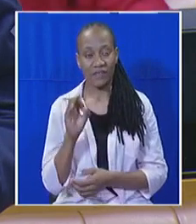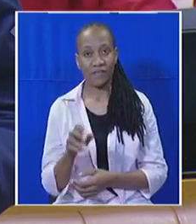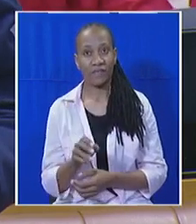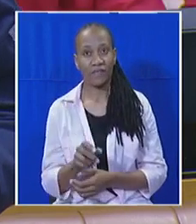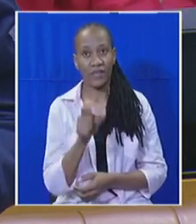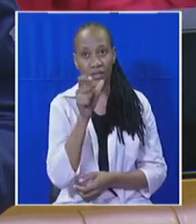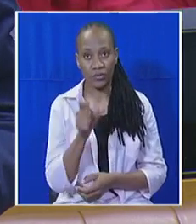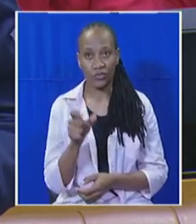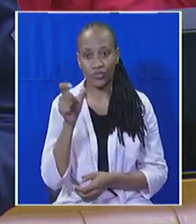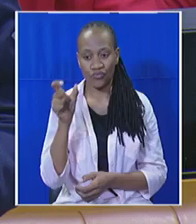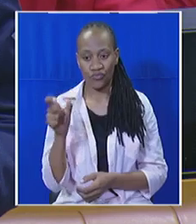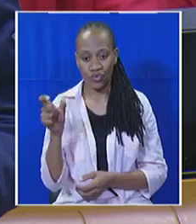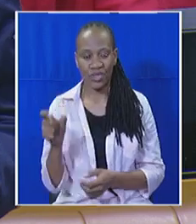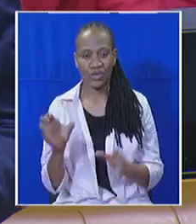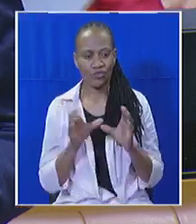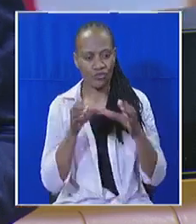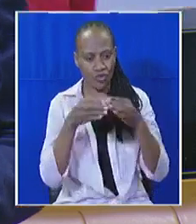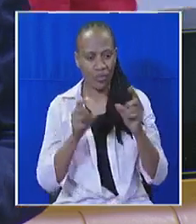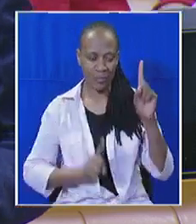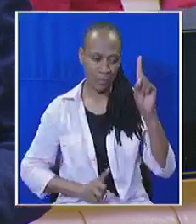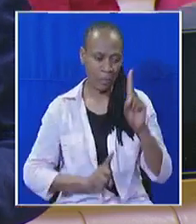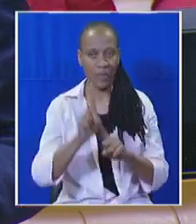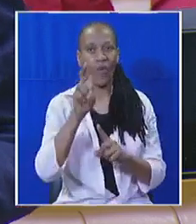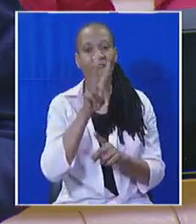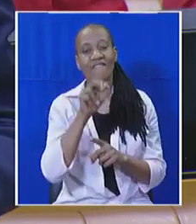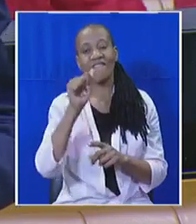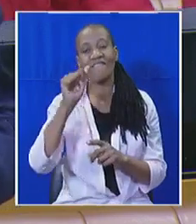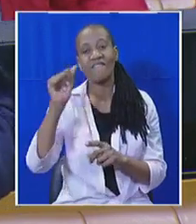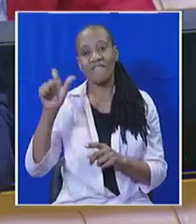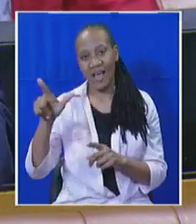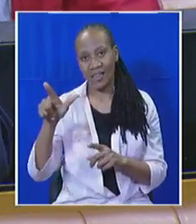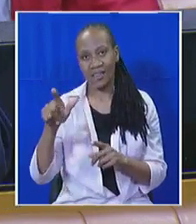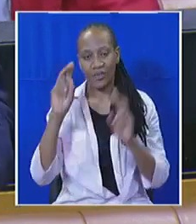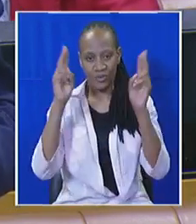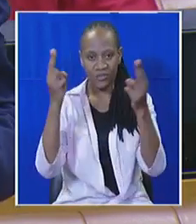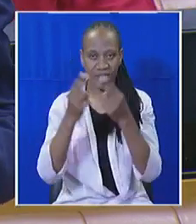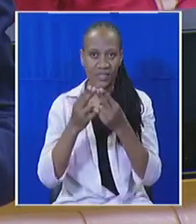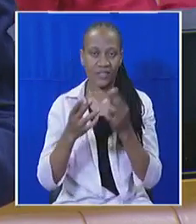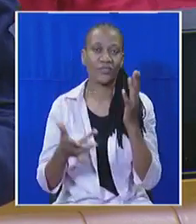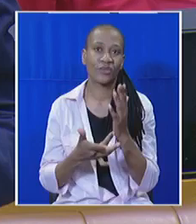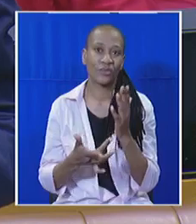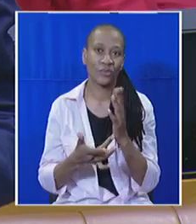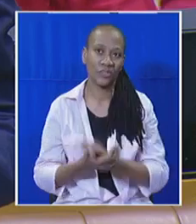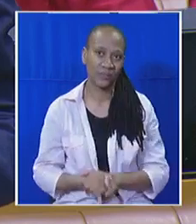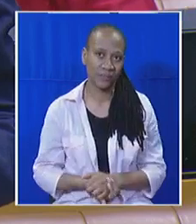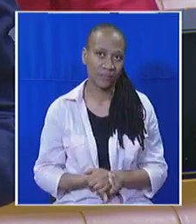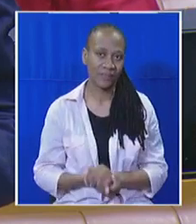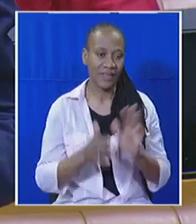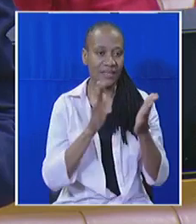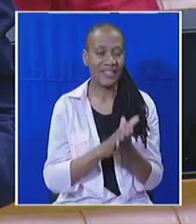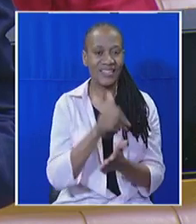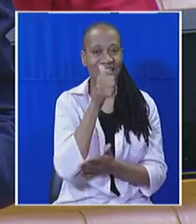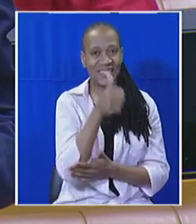secured a remarkable and decisive victory at the Vaal University of Technology. Notes that all of the 16